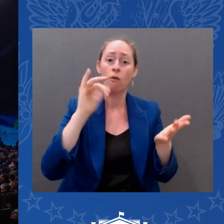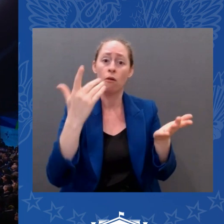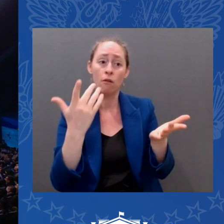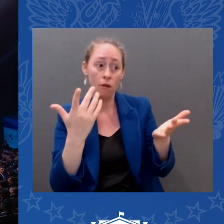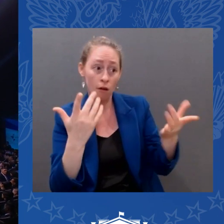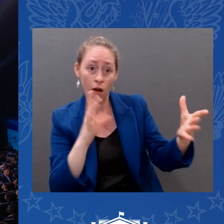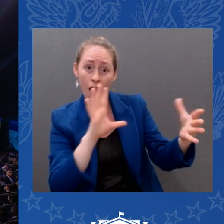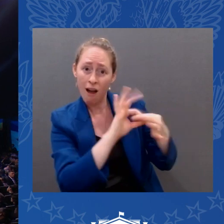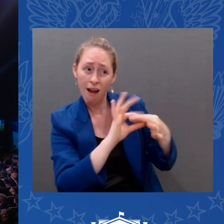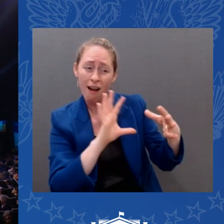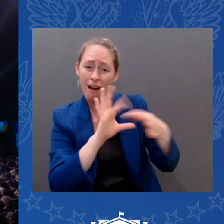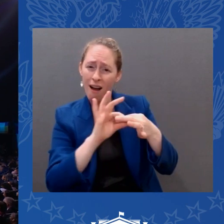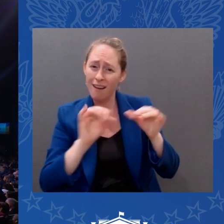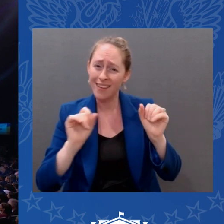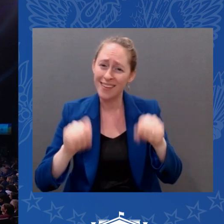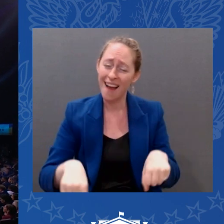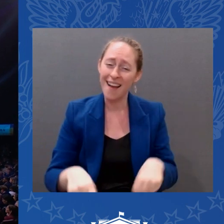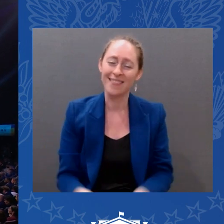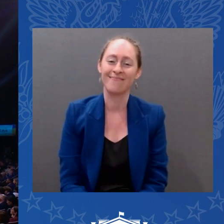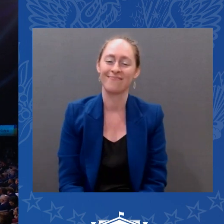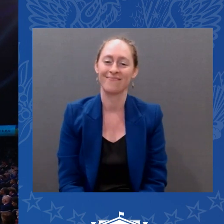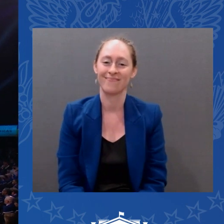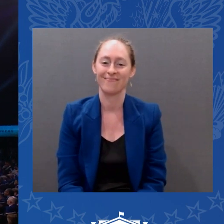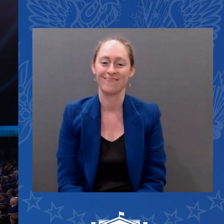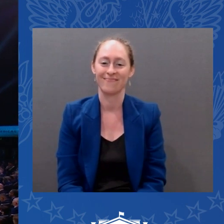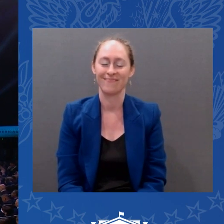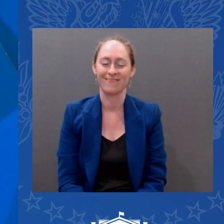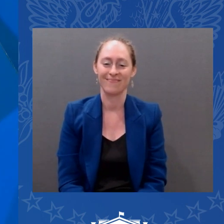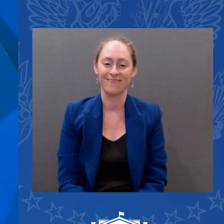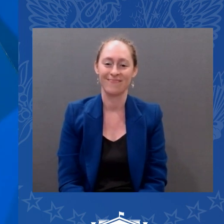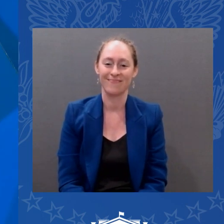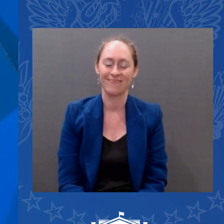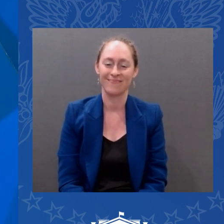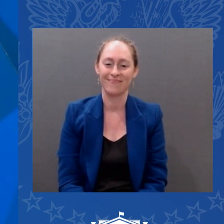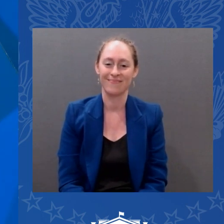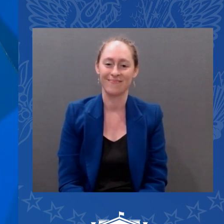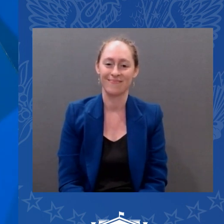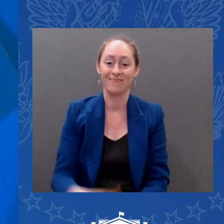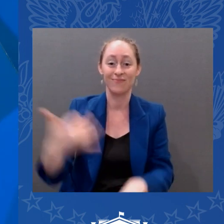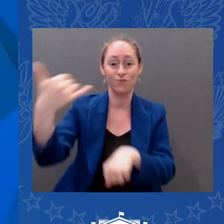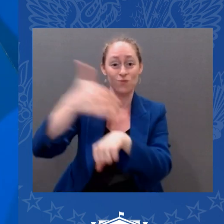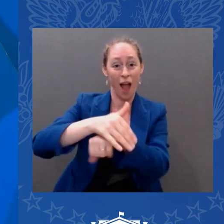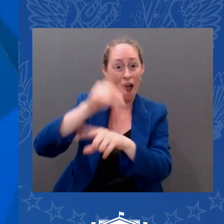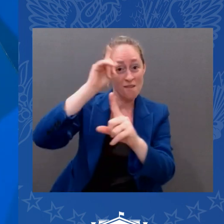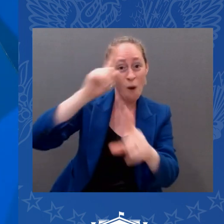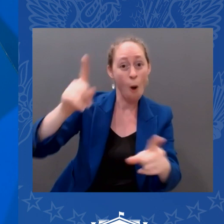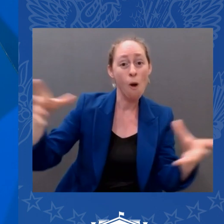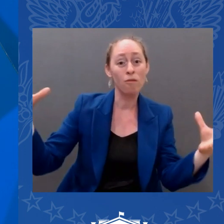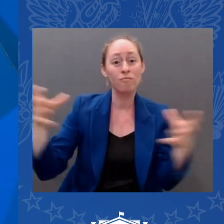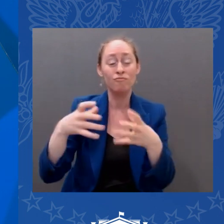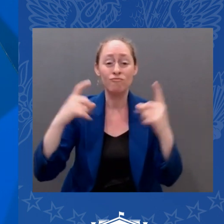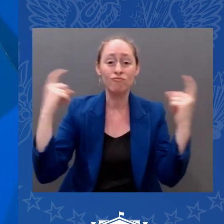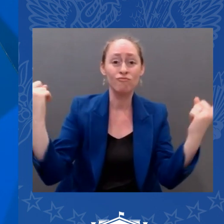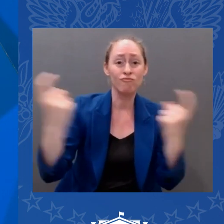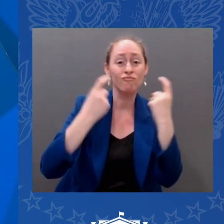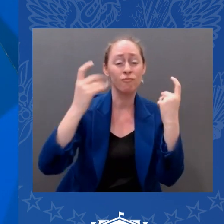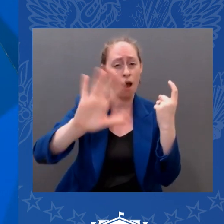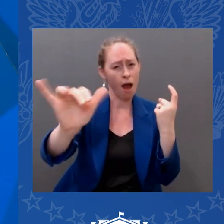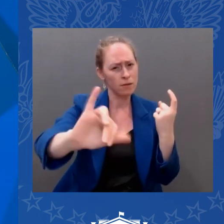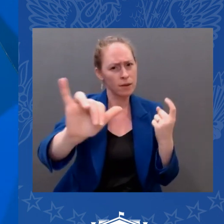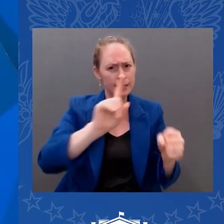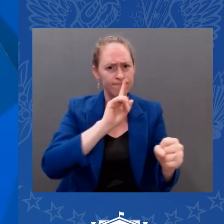evening and also commit ourselves to taking advantage of this time that we spend